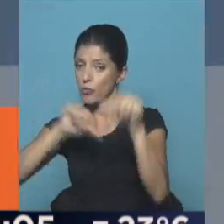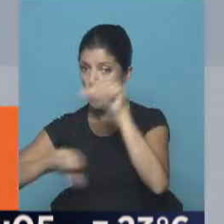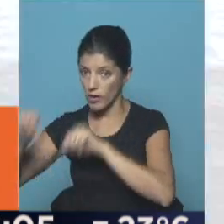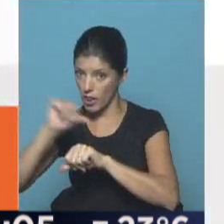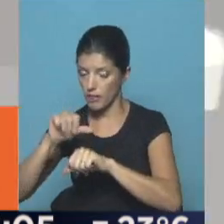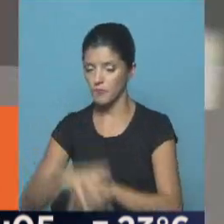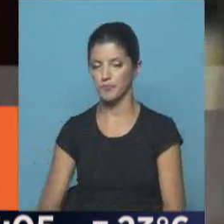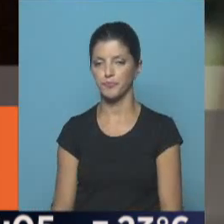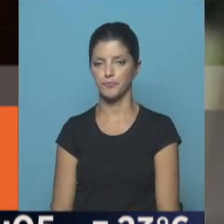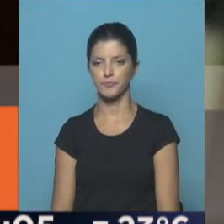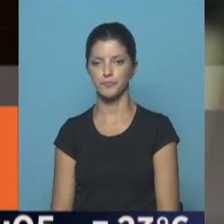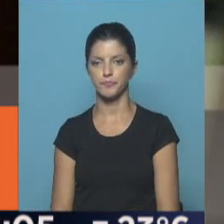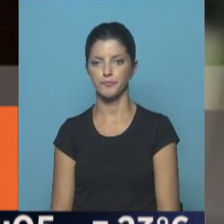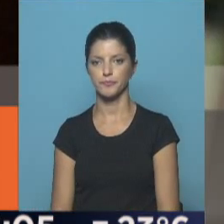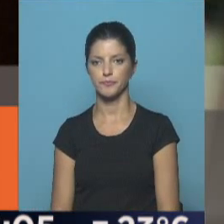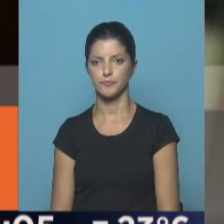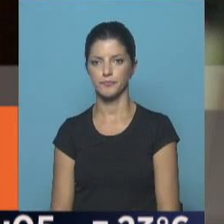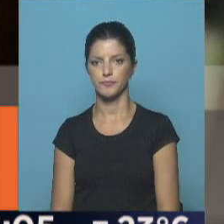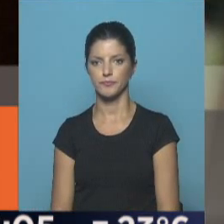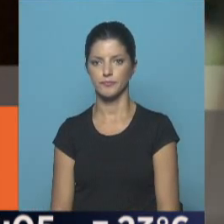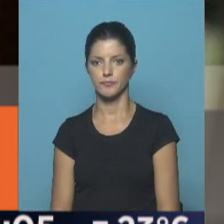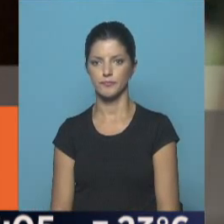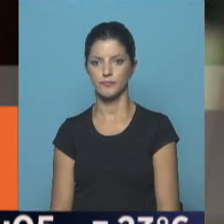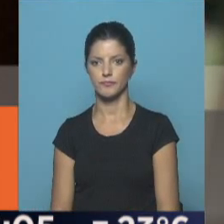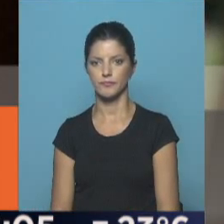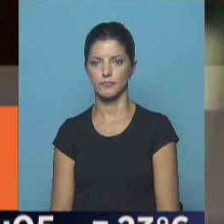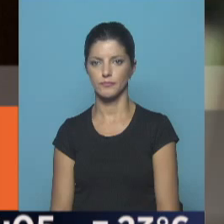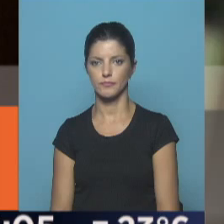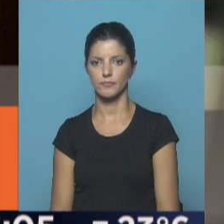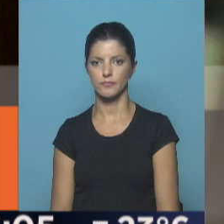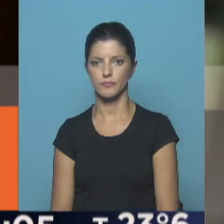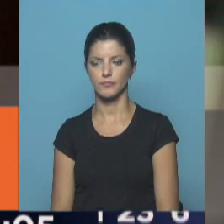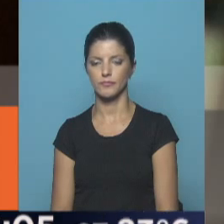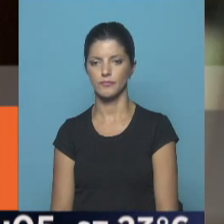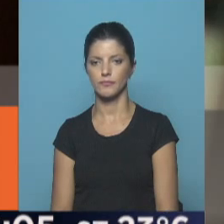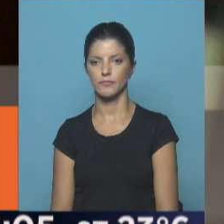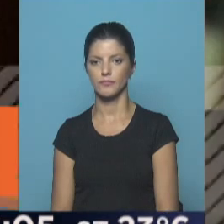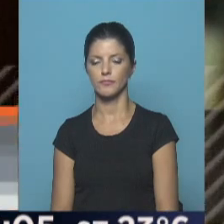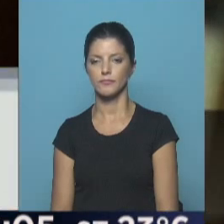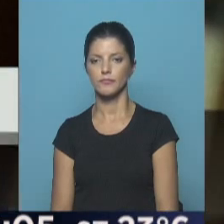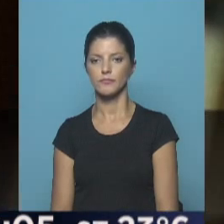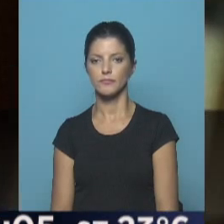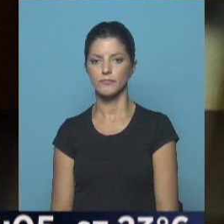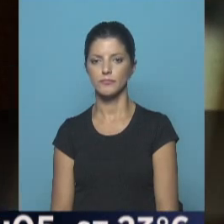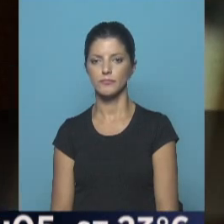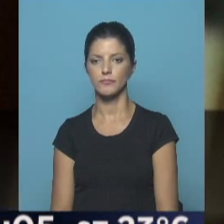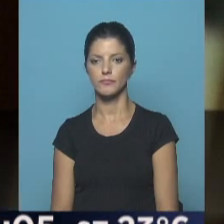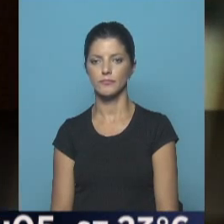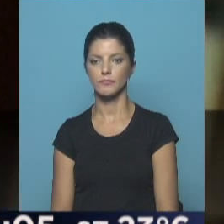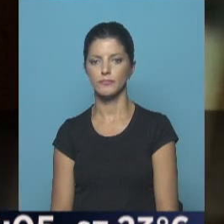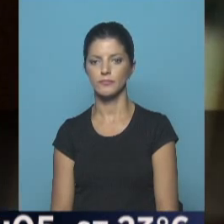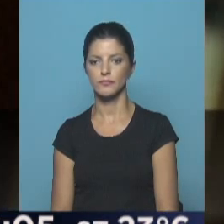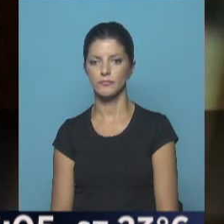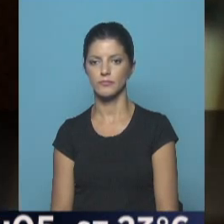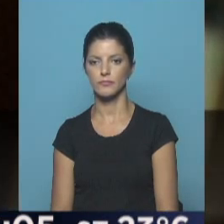I think what we're seeing right now is opportunism as foreign policy. that he is reacting to particular